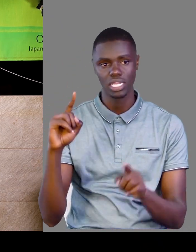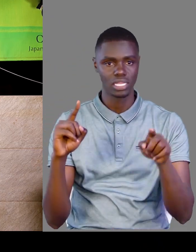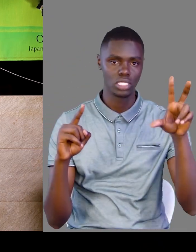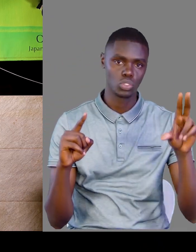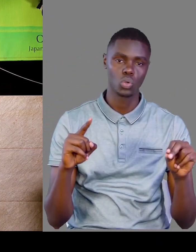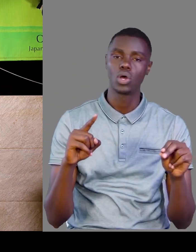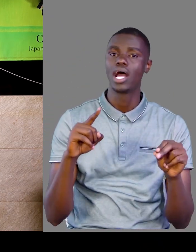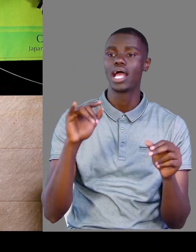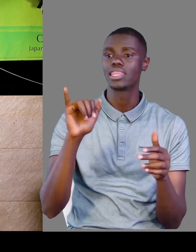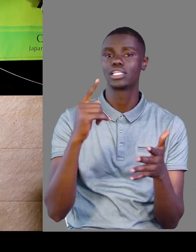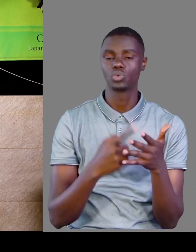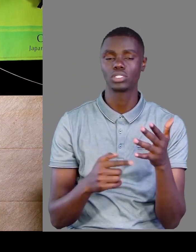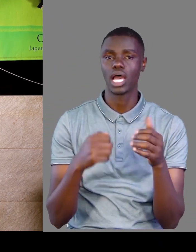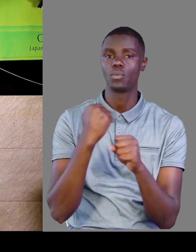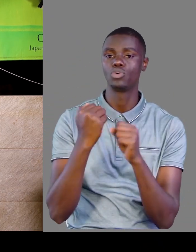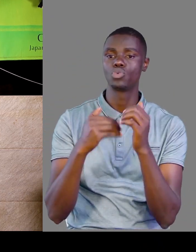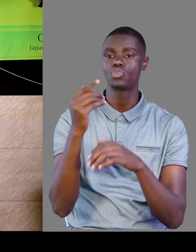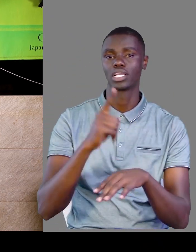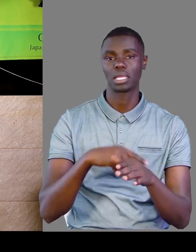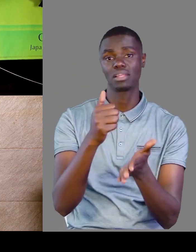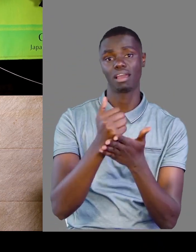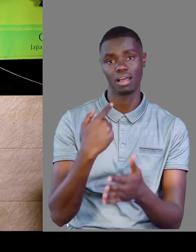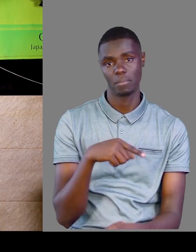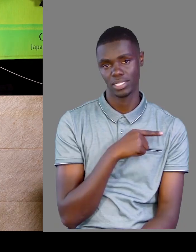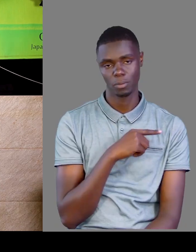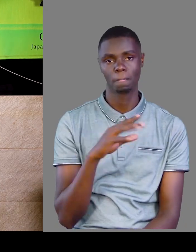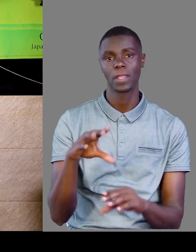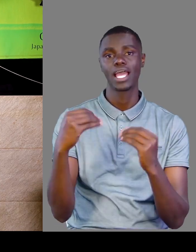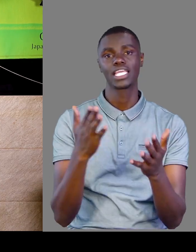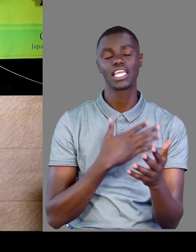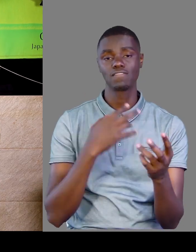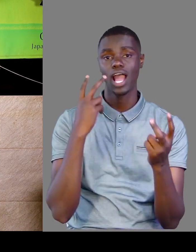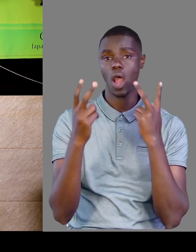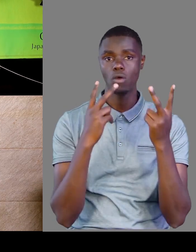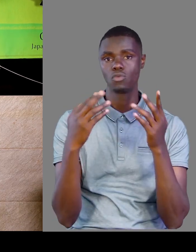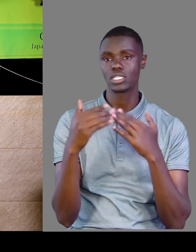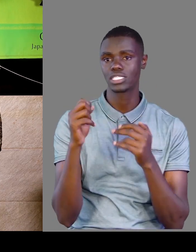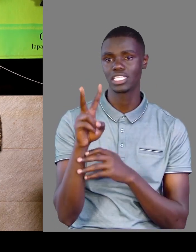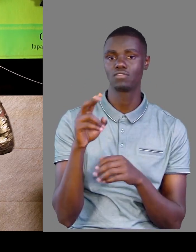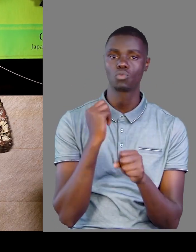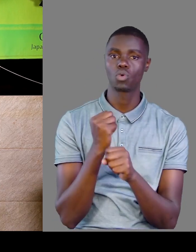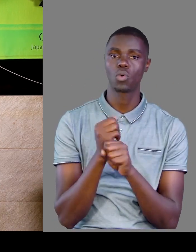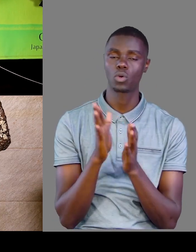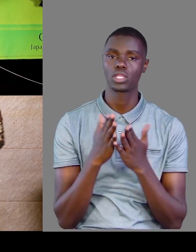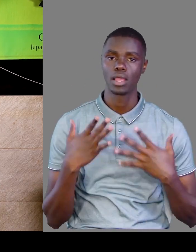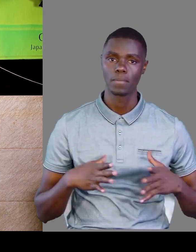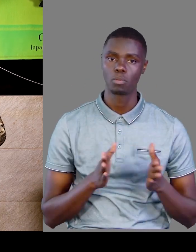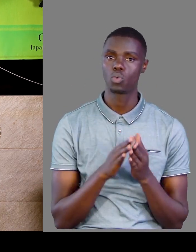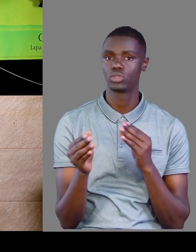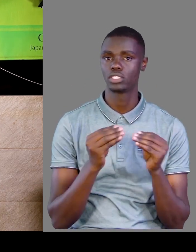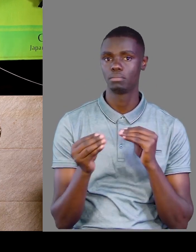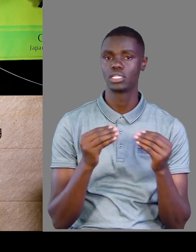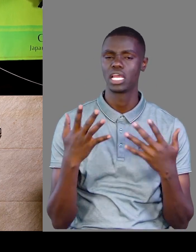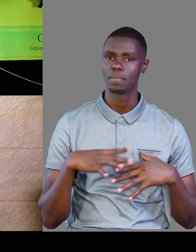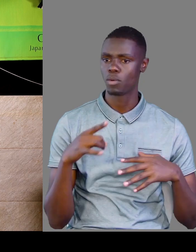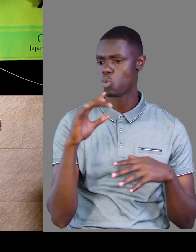and this is what I should do next time. And yeah, it helps. Please give our viewers, especially at Science TV, we get to work with persons with disabilities who